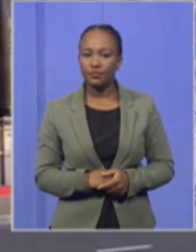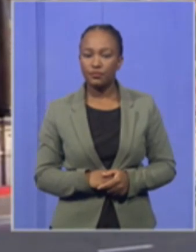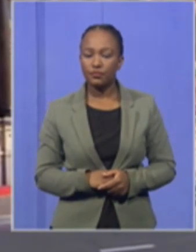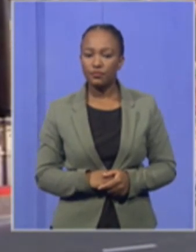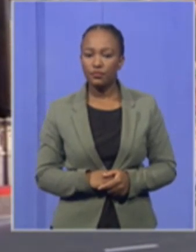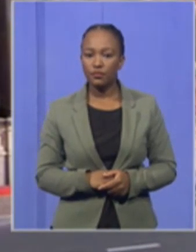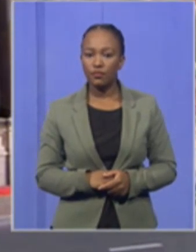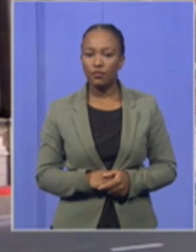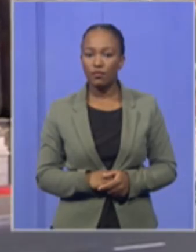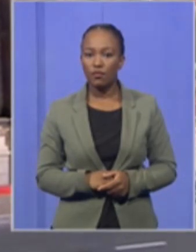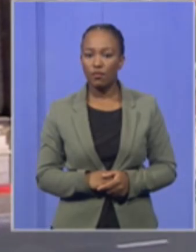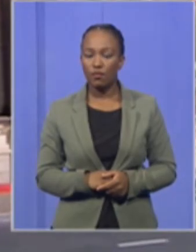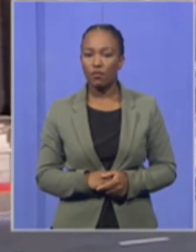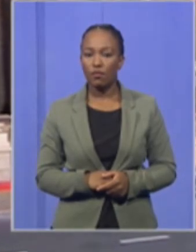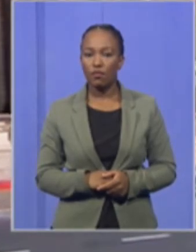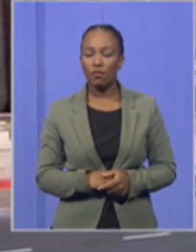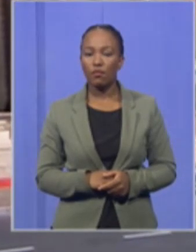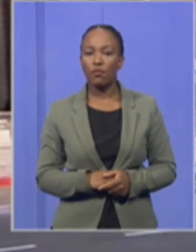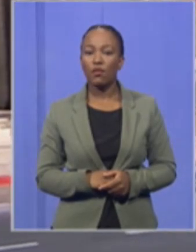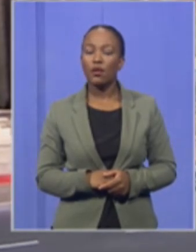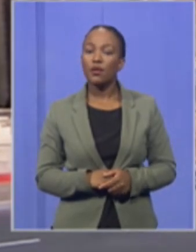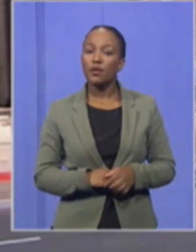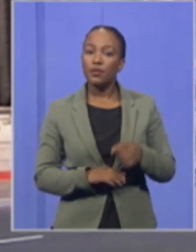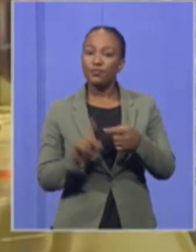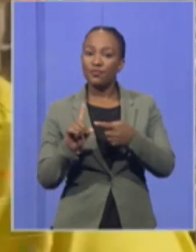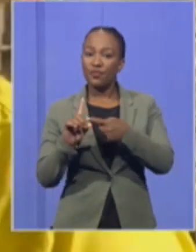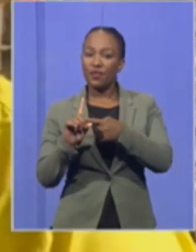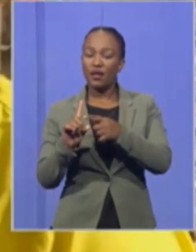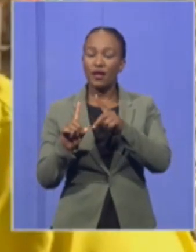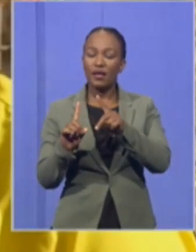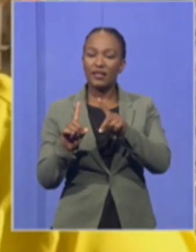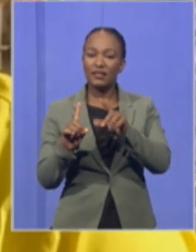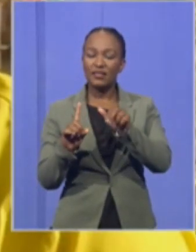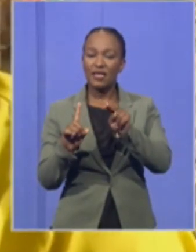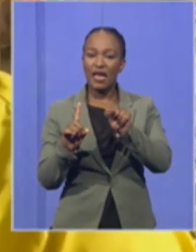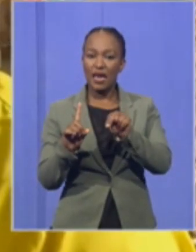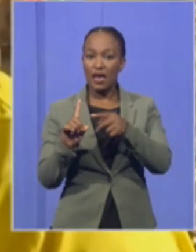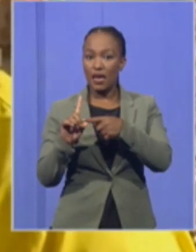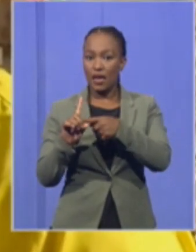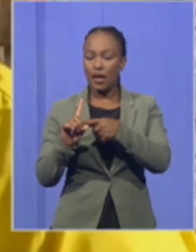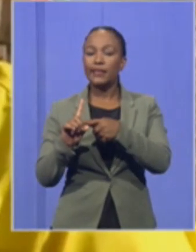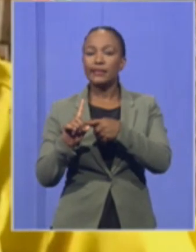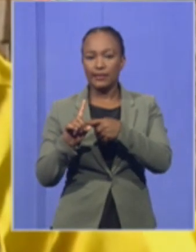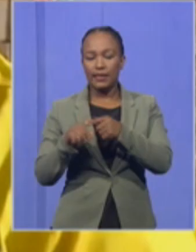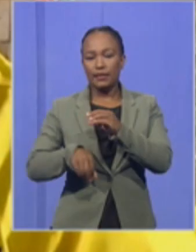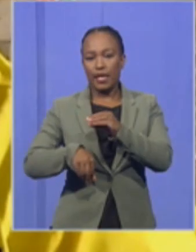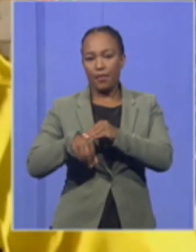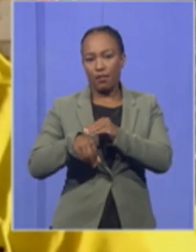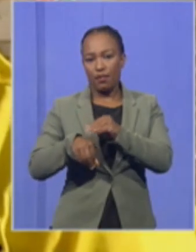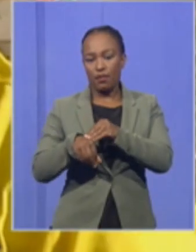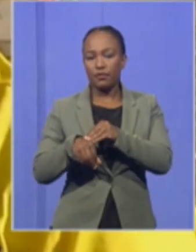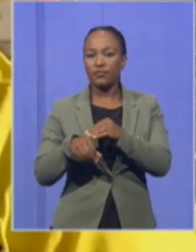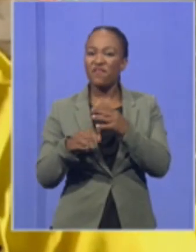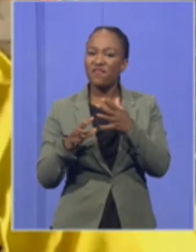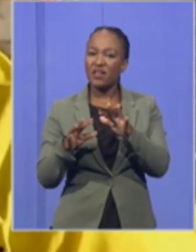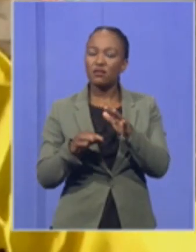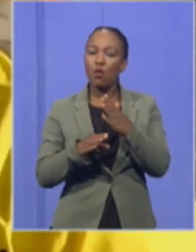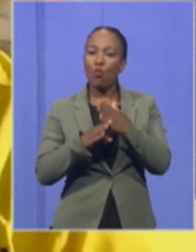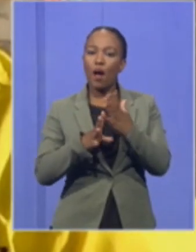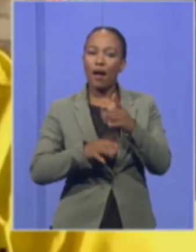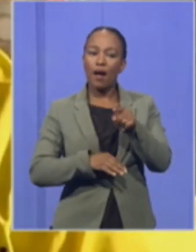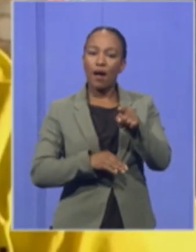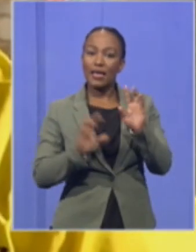Tona ya ditirelo tsa puso le mafaratlhatlha Dean McPherson o mo mathateng ka ntla magatwe a gore o laetse modiri kwa